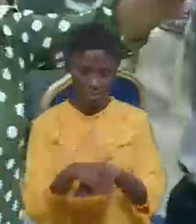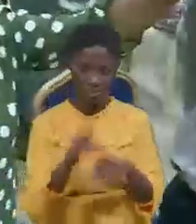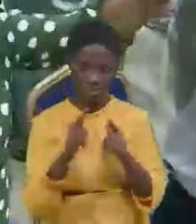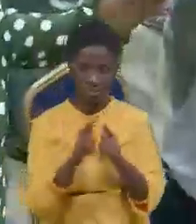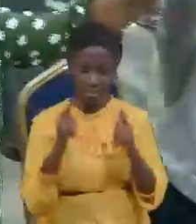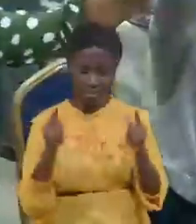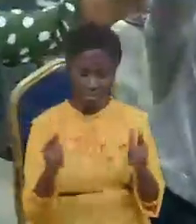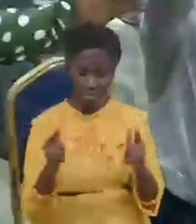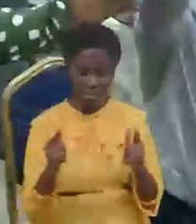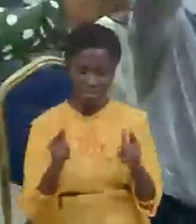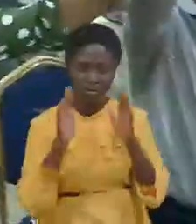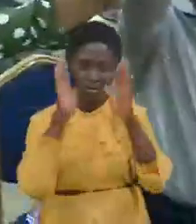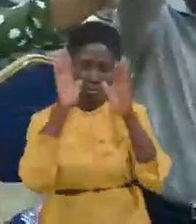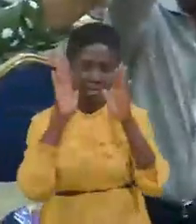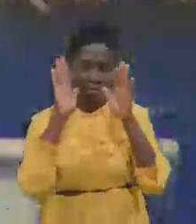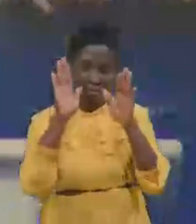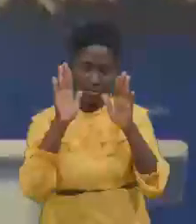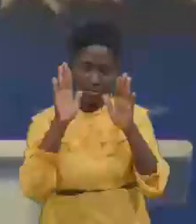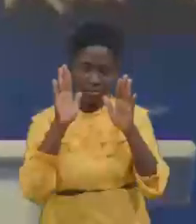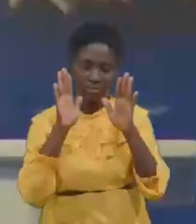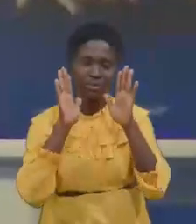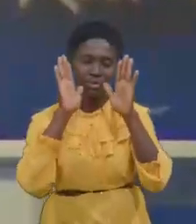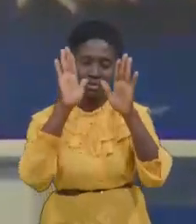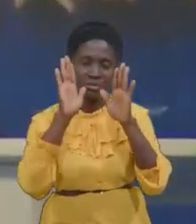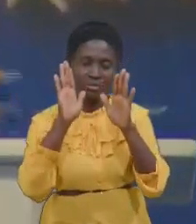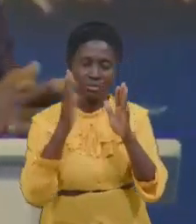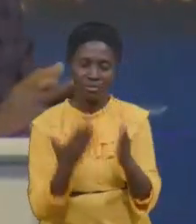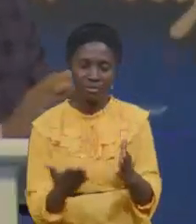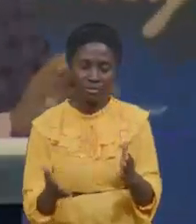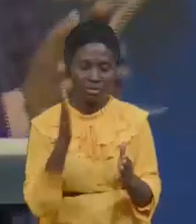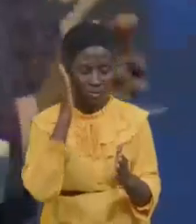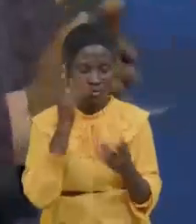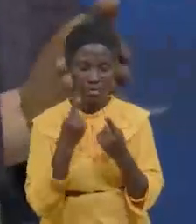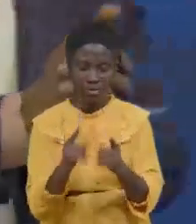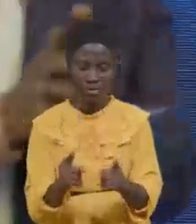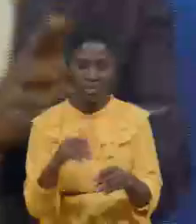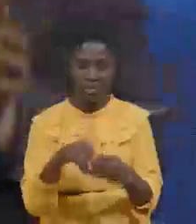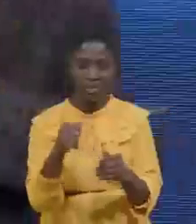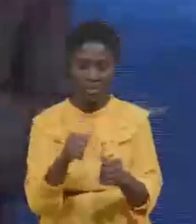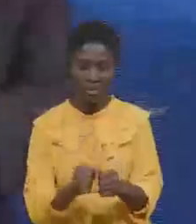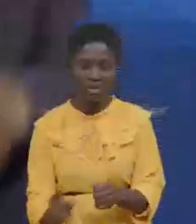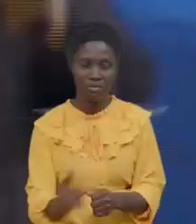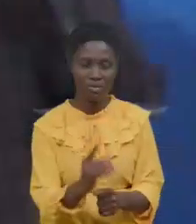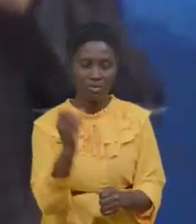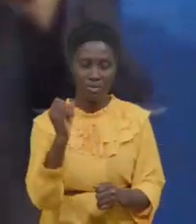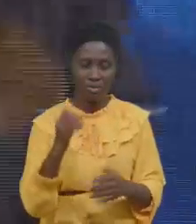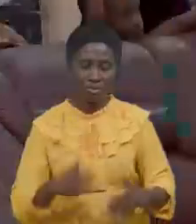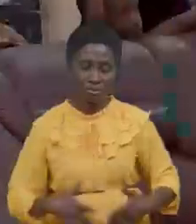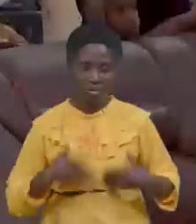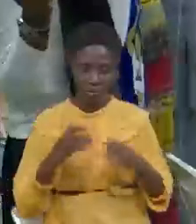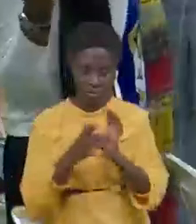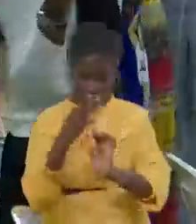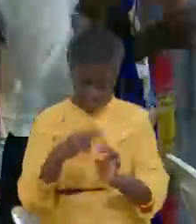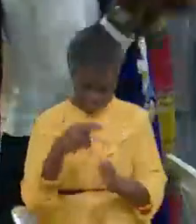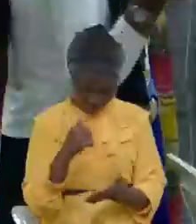great, wonderful, marvelous things will happen in everyone's life in